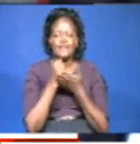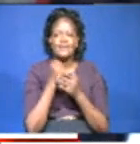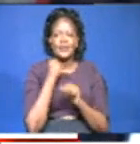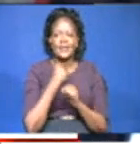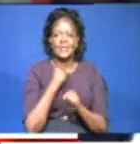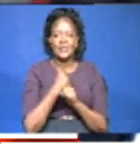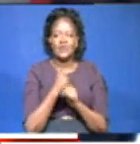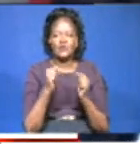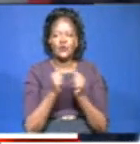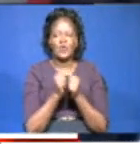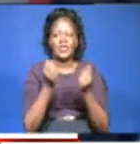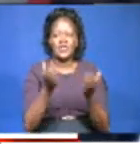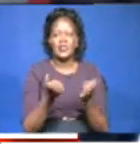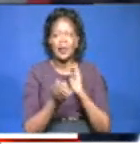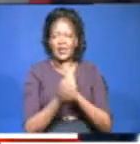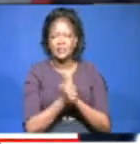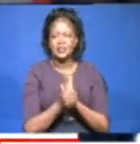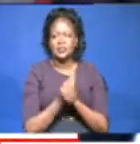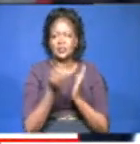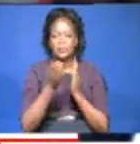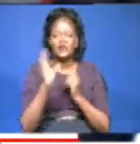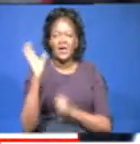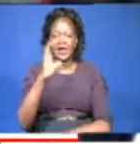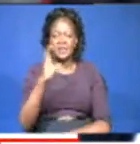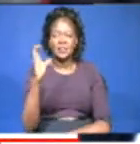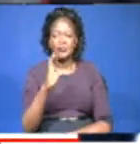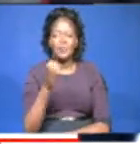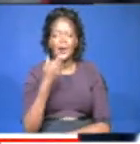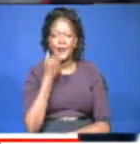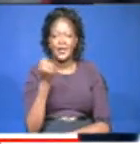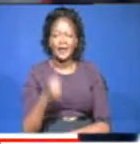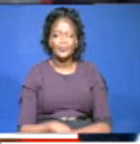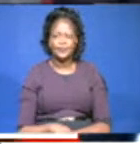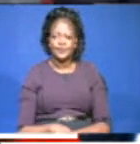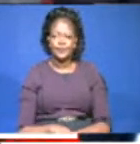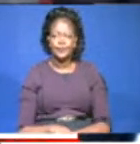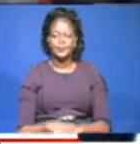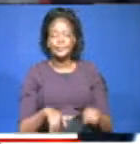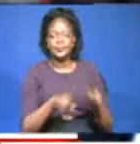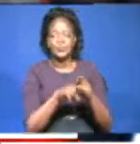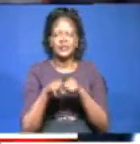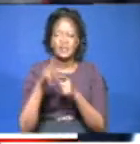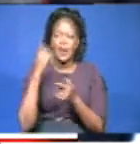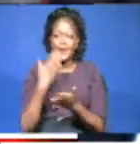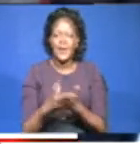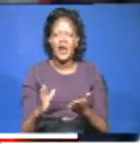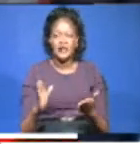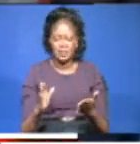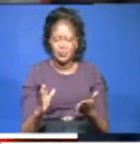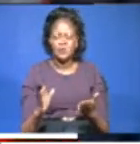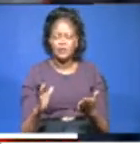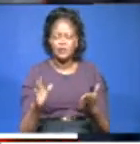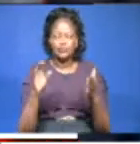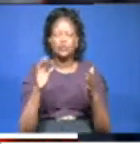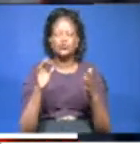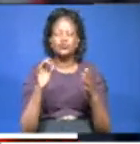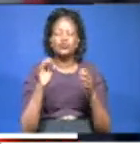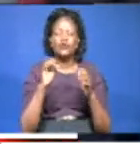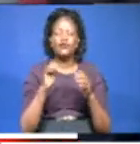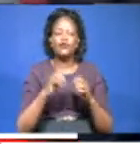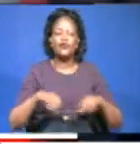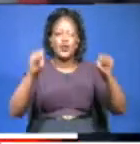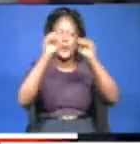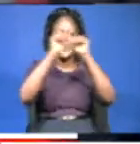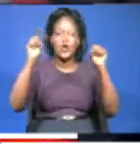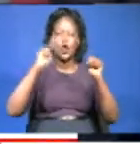the required skills to serve customers better. As part of the Head of State Directive, launch